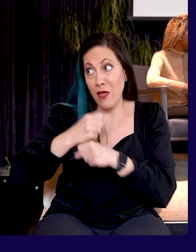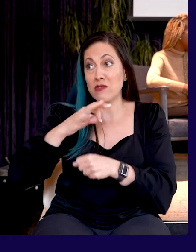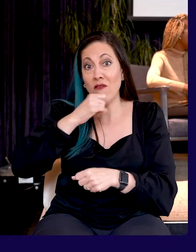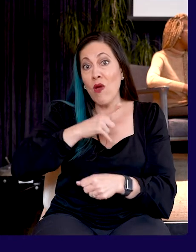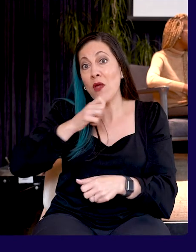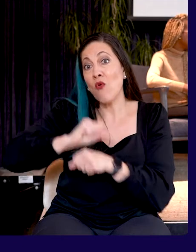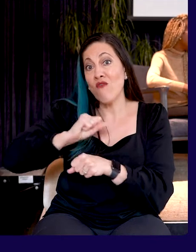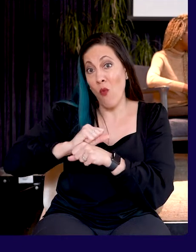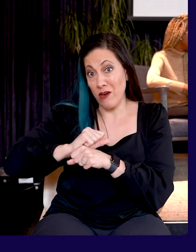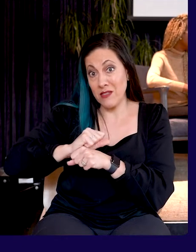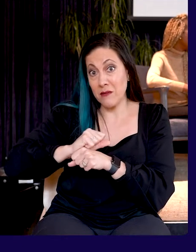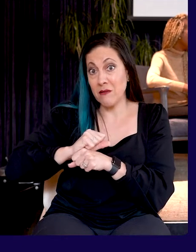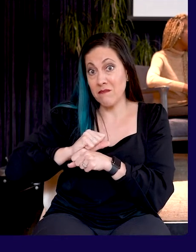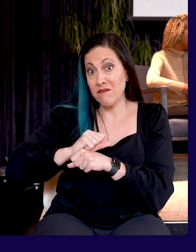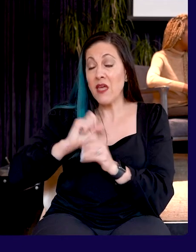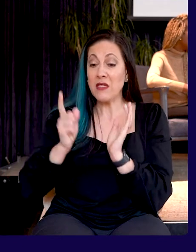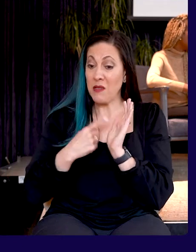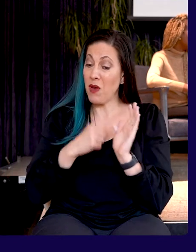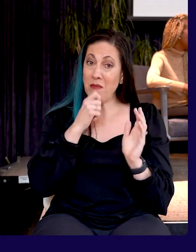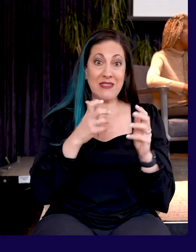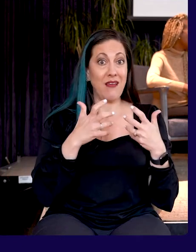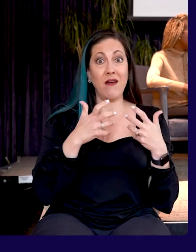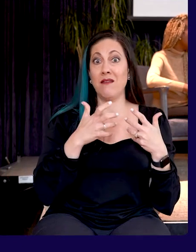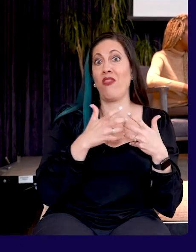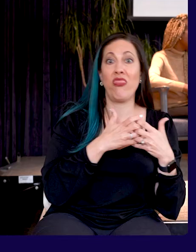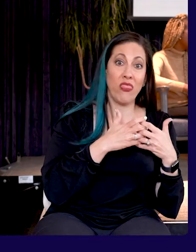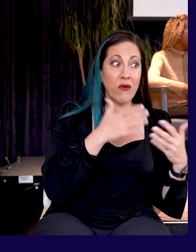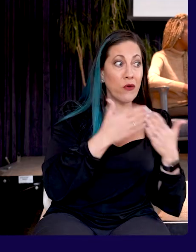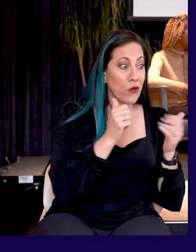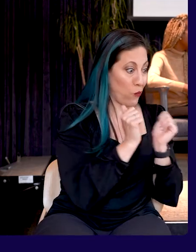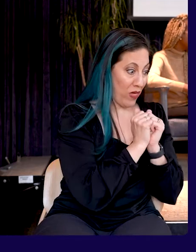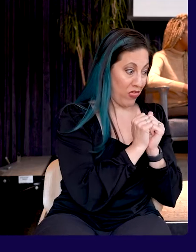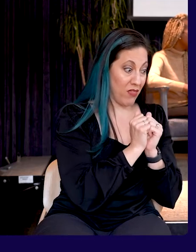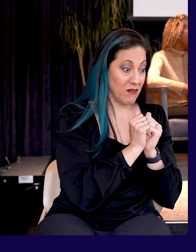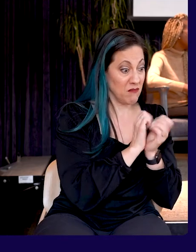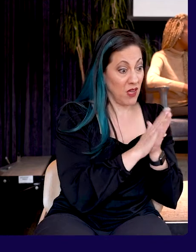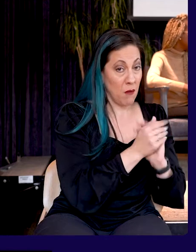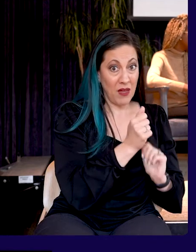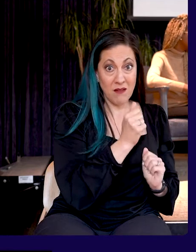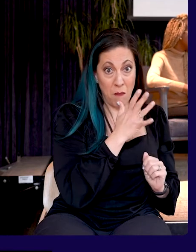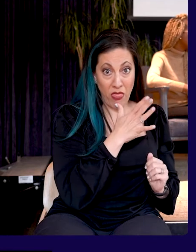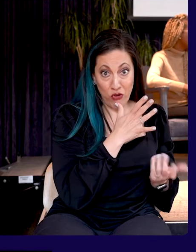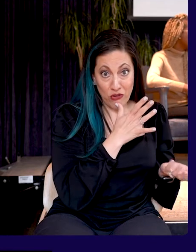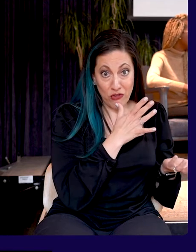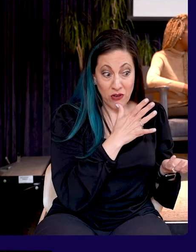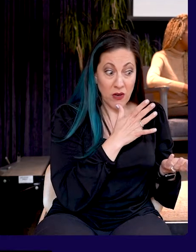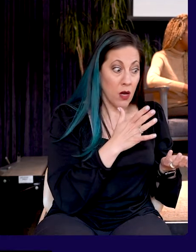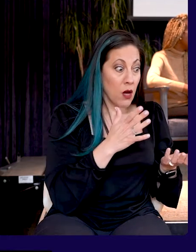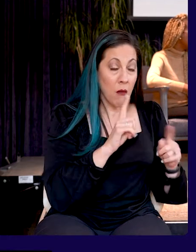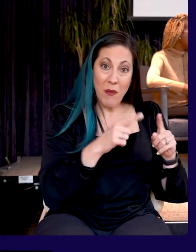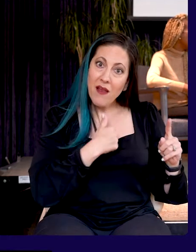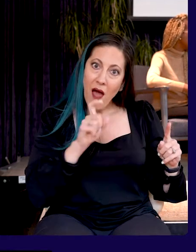being a phenomenal mother because me being an amazing mom is in part me securing financial freedom and providing economic